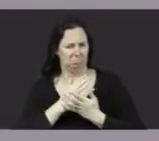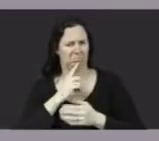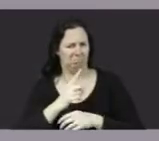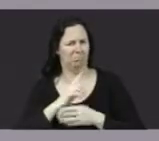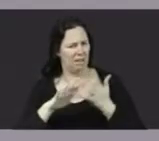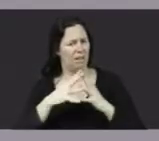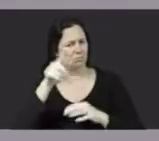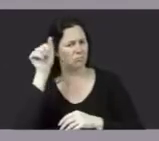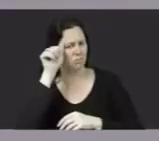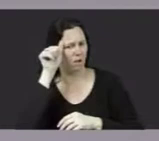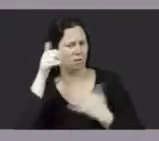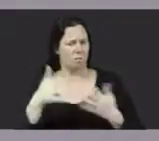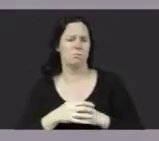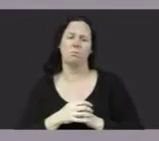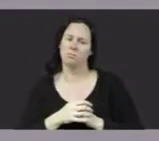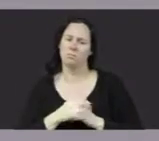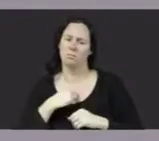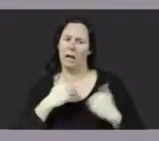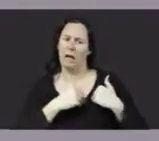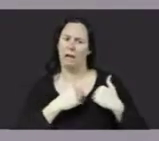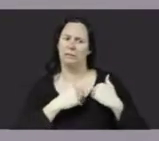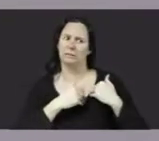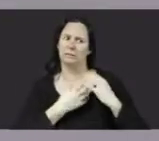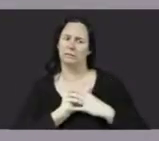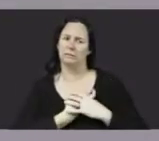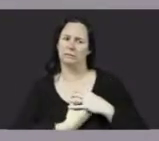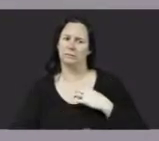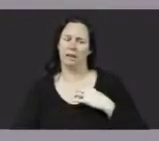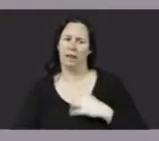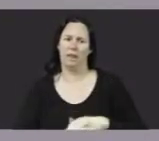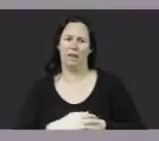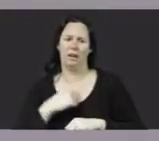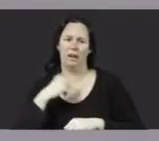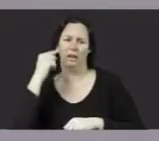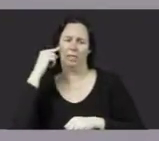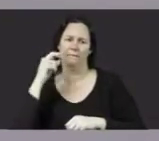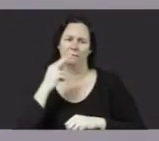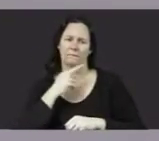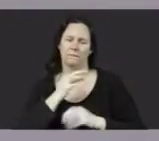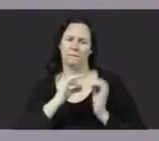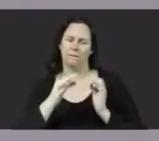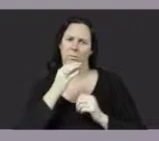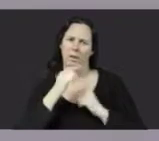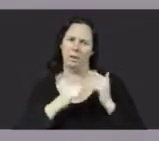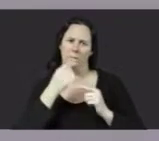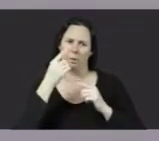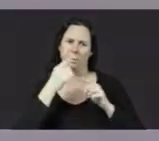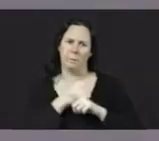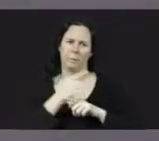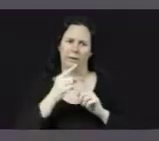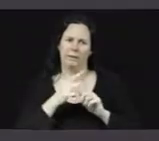know?" And my heart sank, and I think for about a week after that I just lost